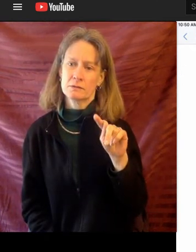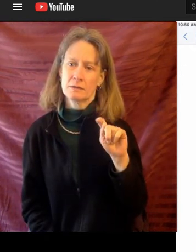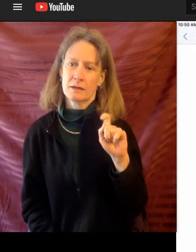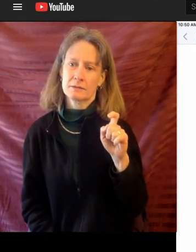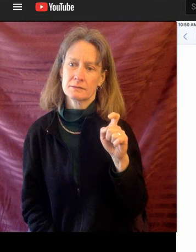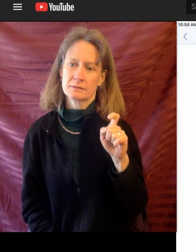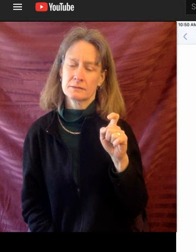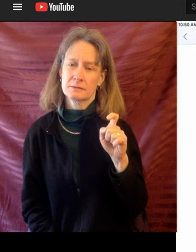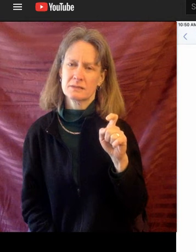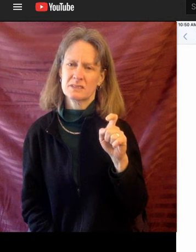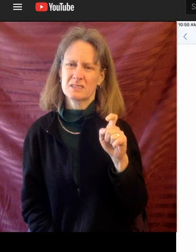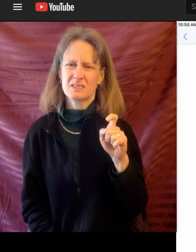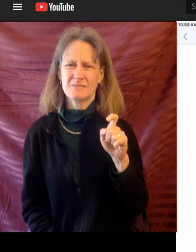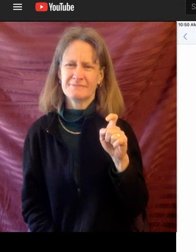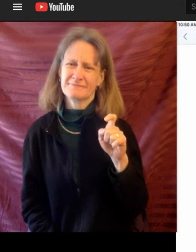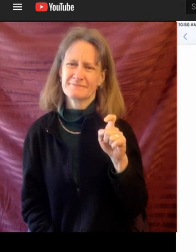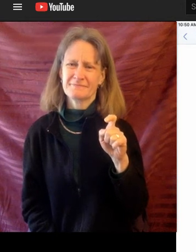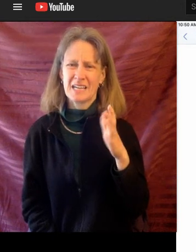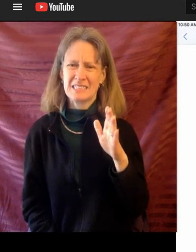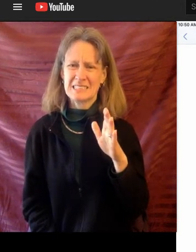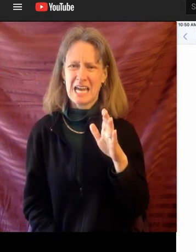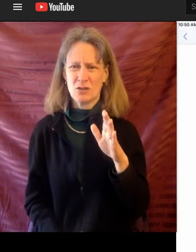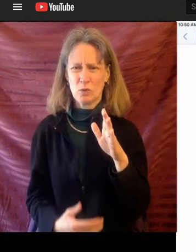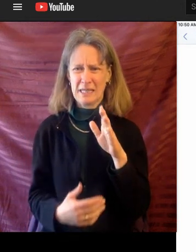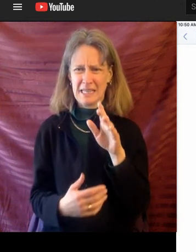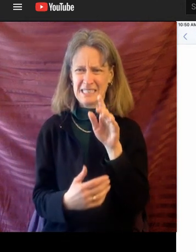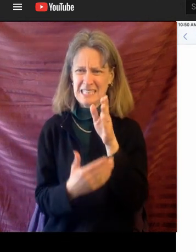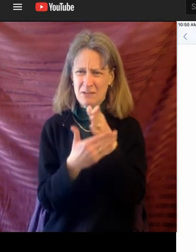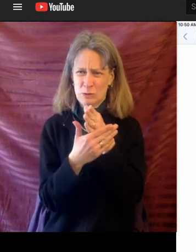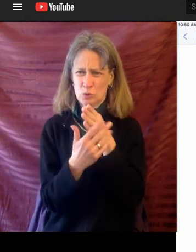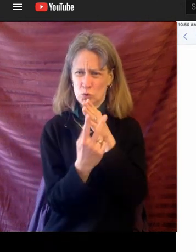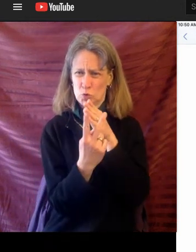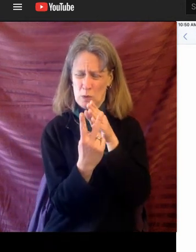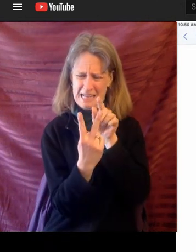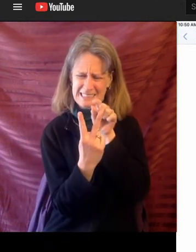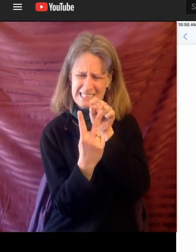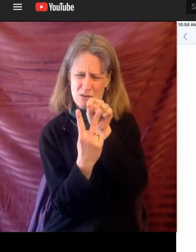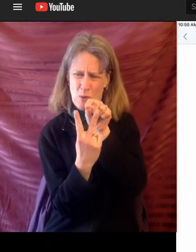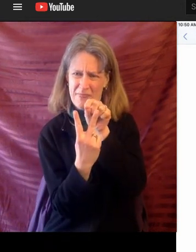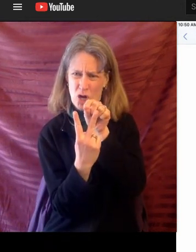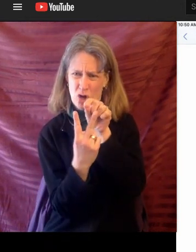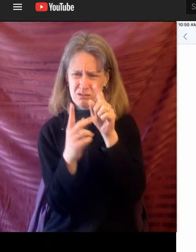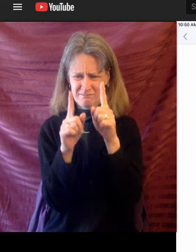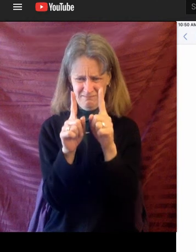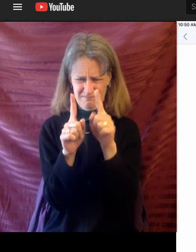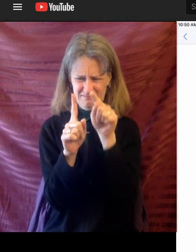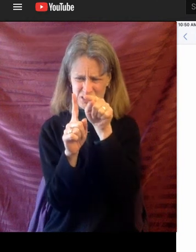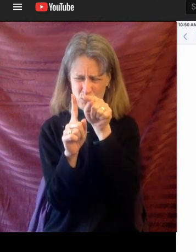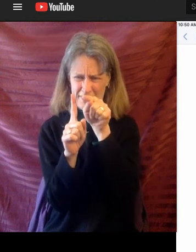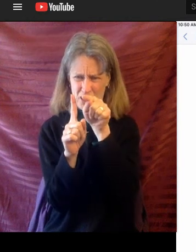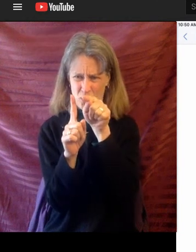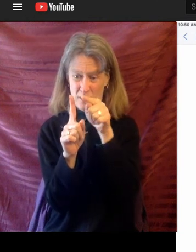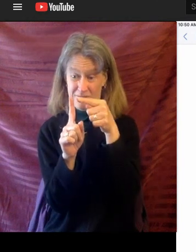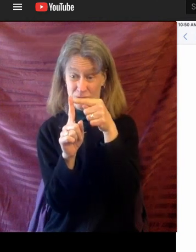It's kind of halfway between these 2 lines. The first line is